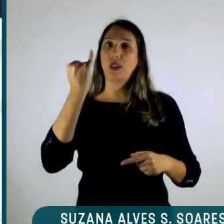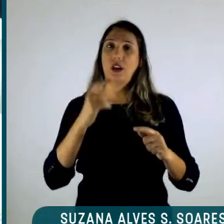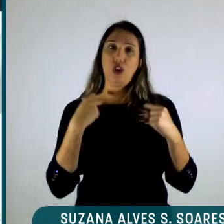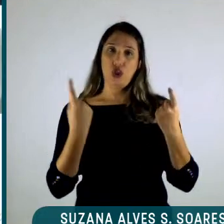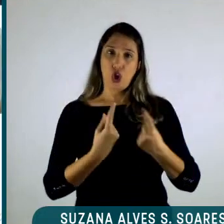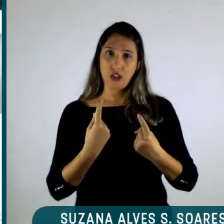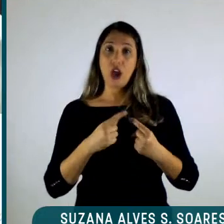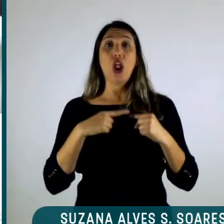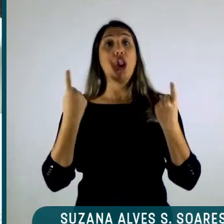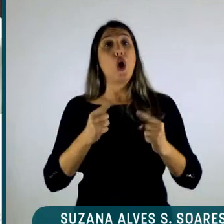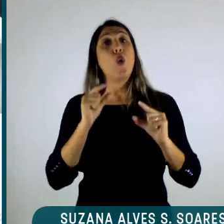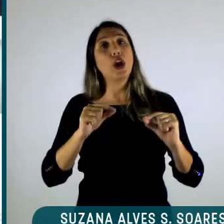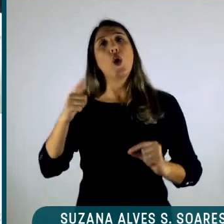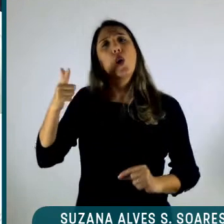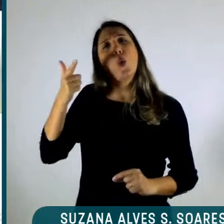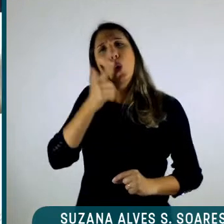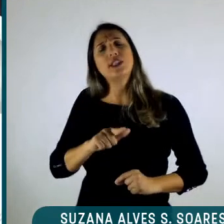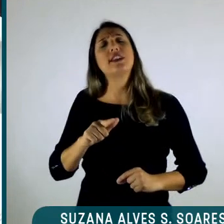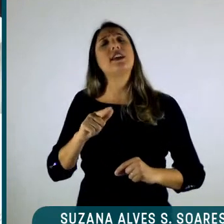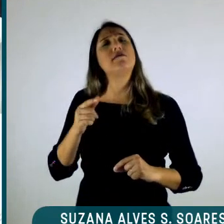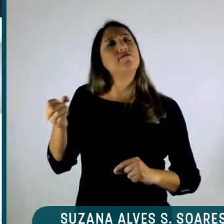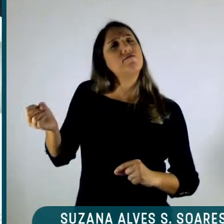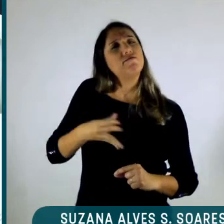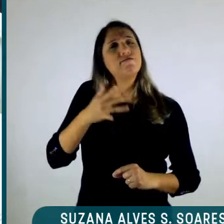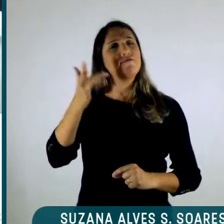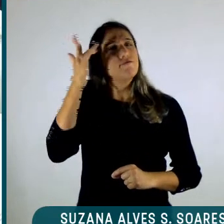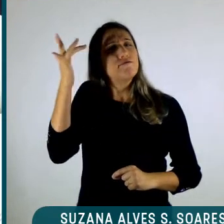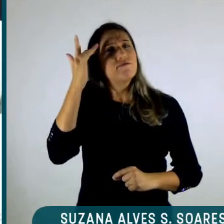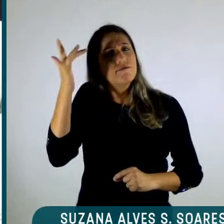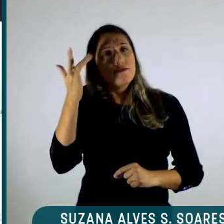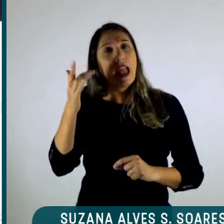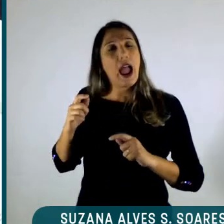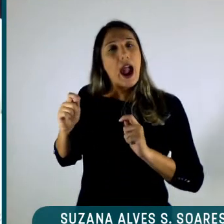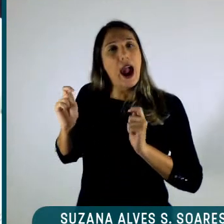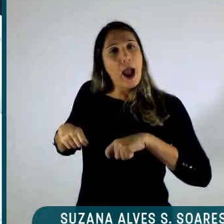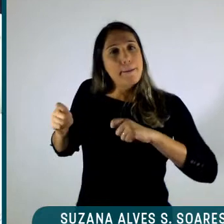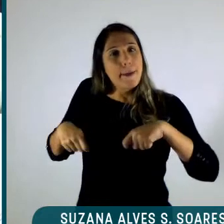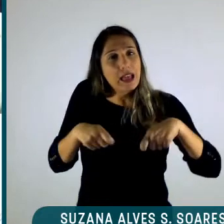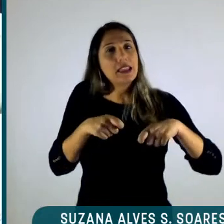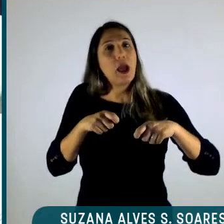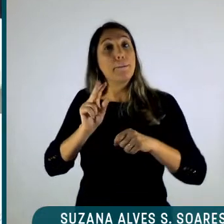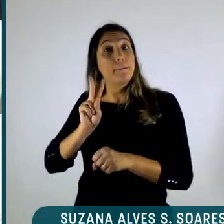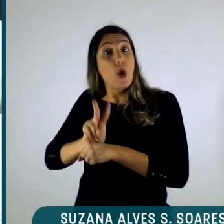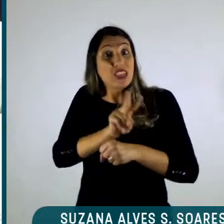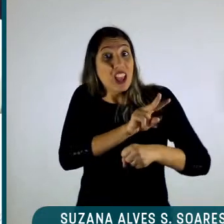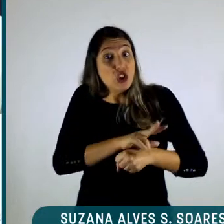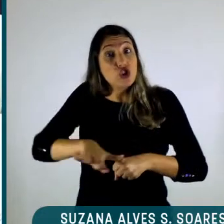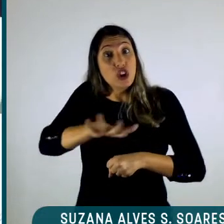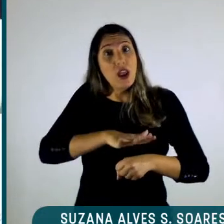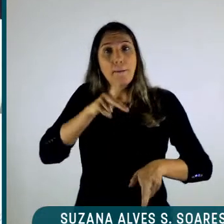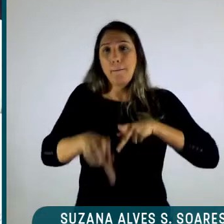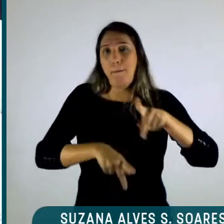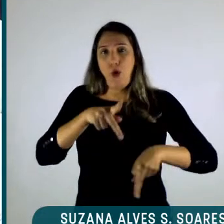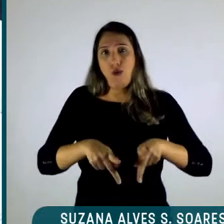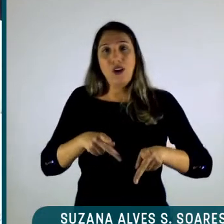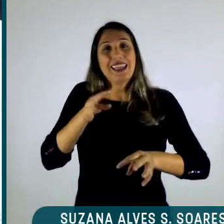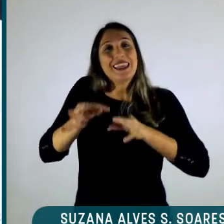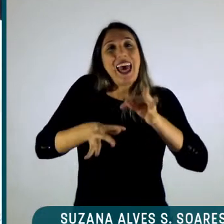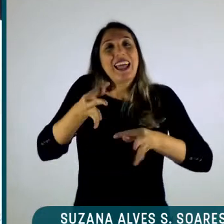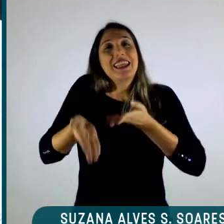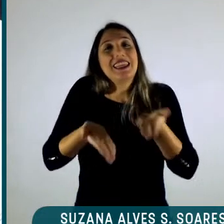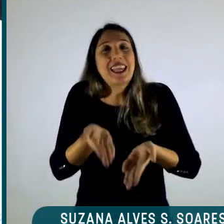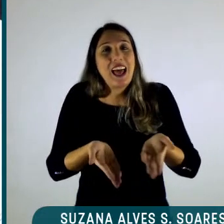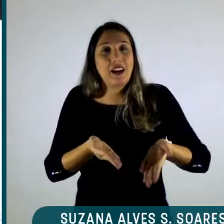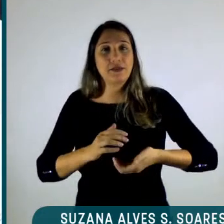discoveries that are important for us, that we can even, for us to even modernize our entire capacity of protecting